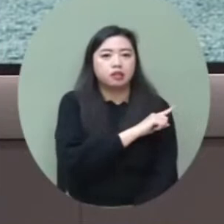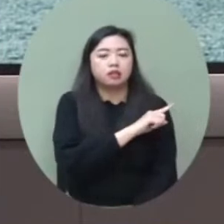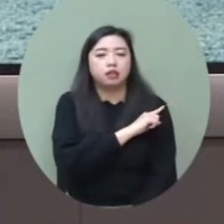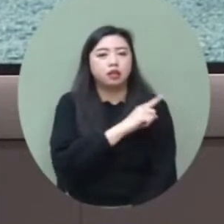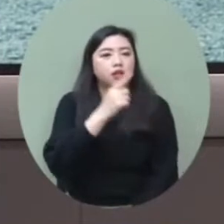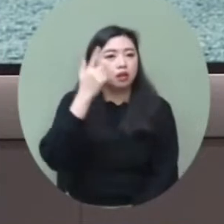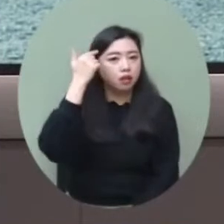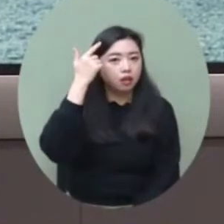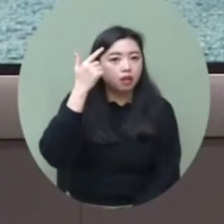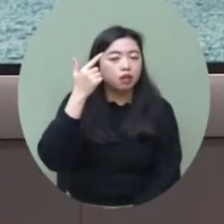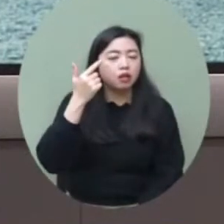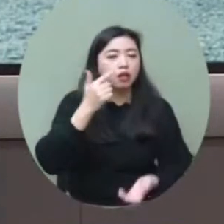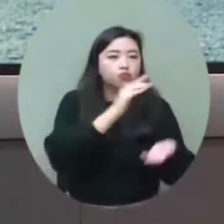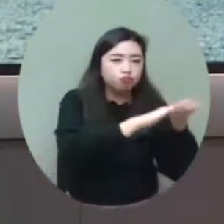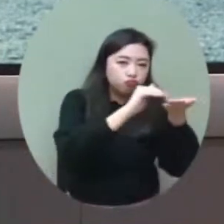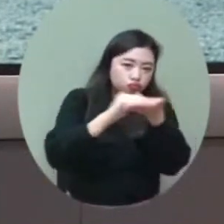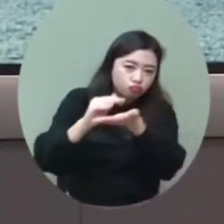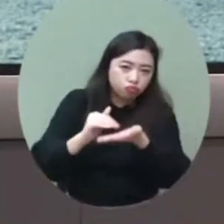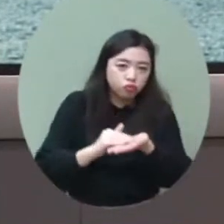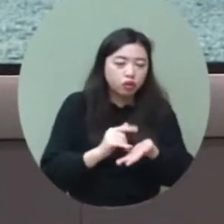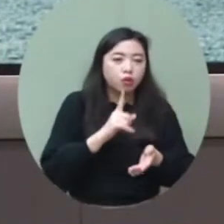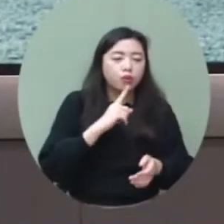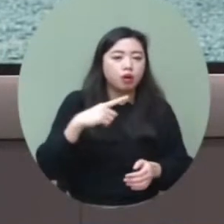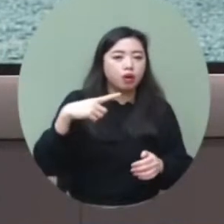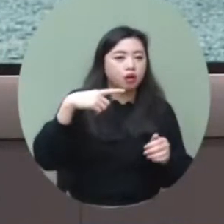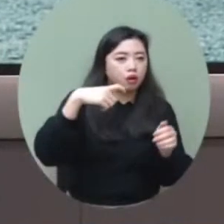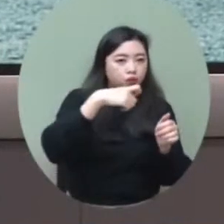cases, we hope